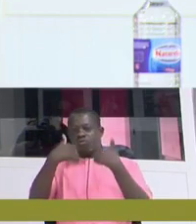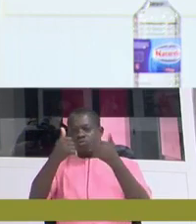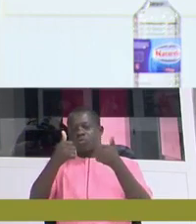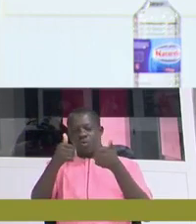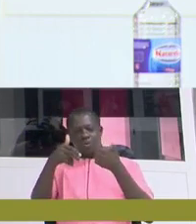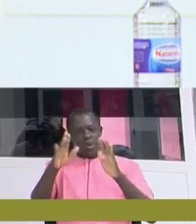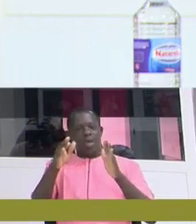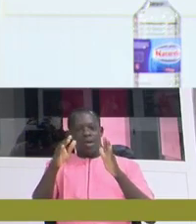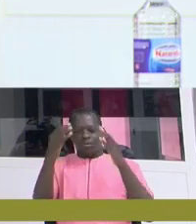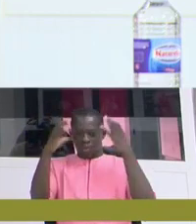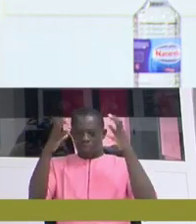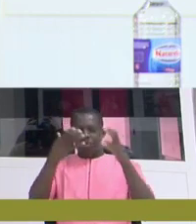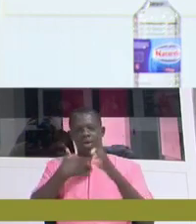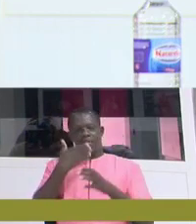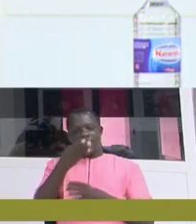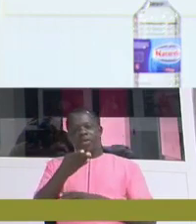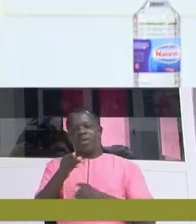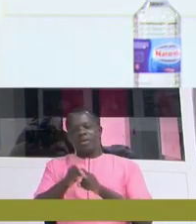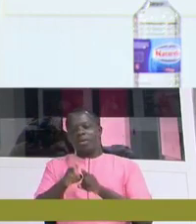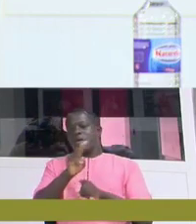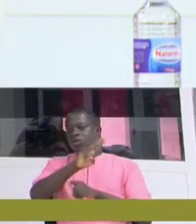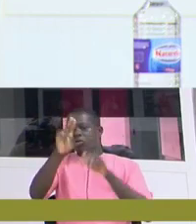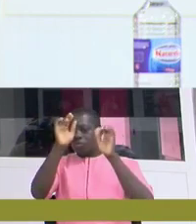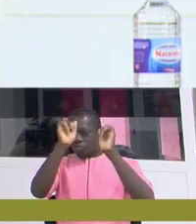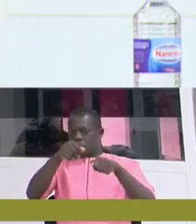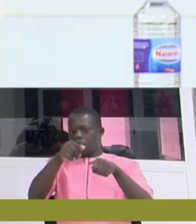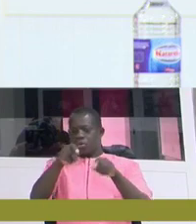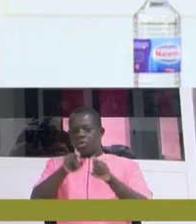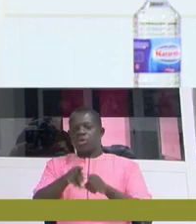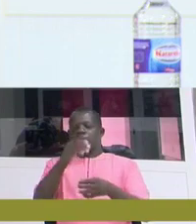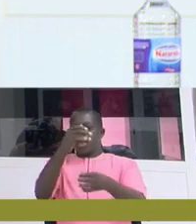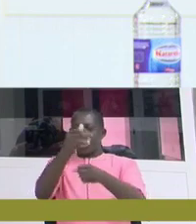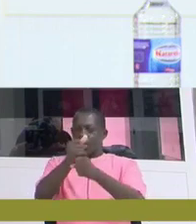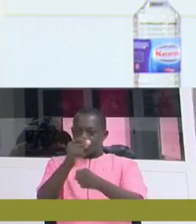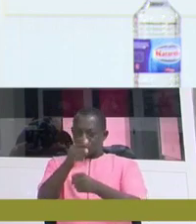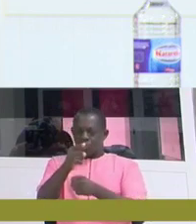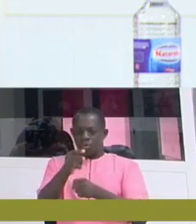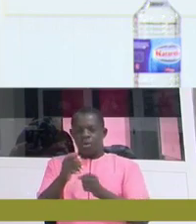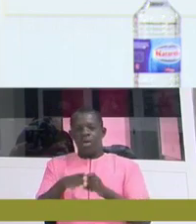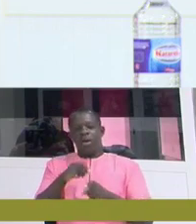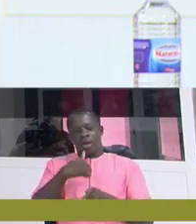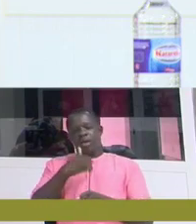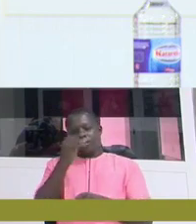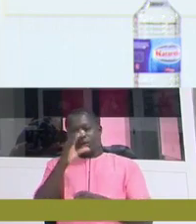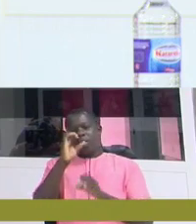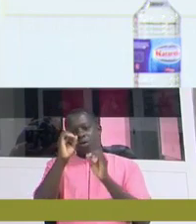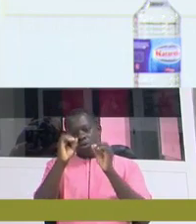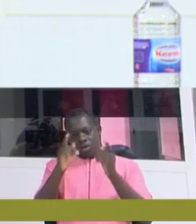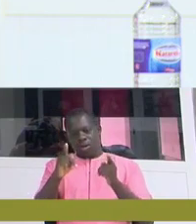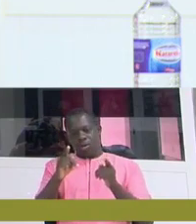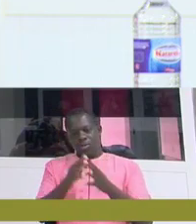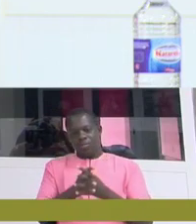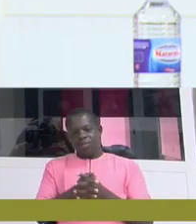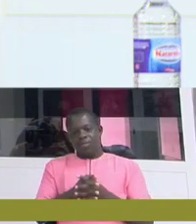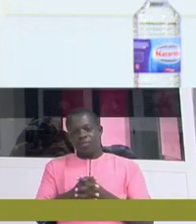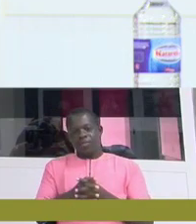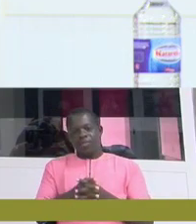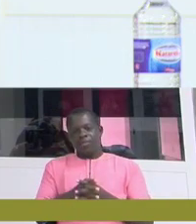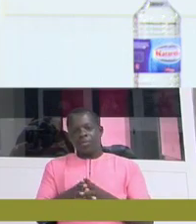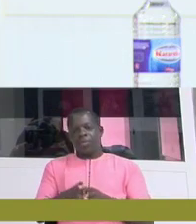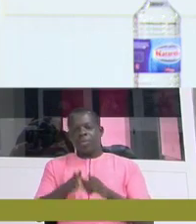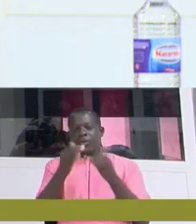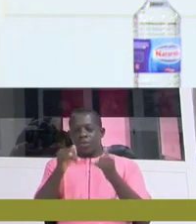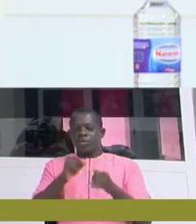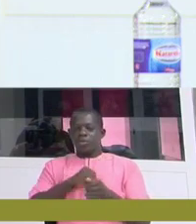terms. Akonyantete tambino le nyato. He said, I cannot therefore go in before you. Nko bishimulai. I said, fine. Nata fomfutata ila